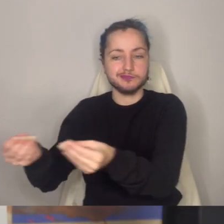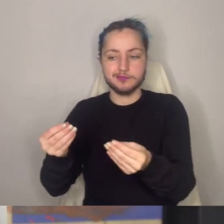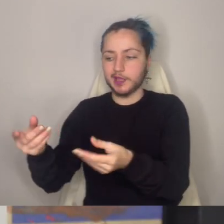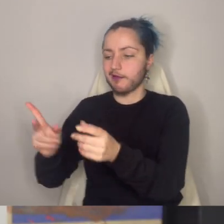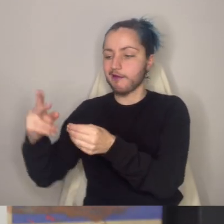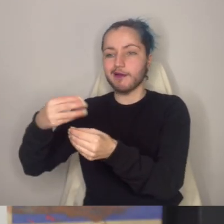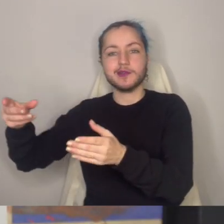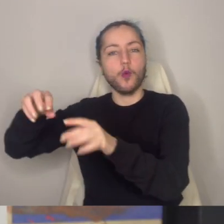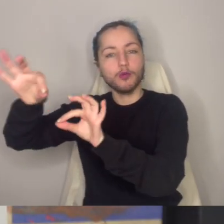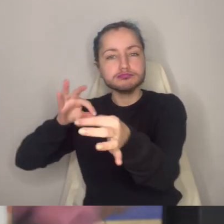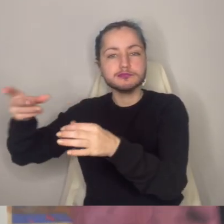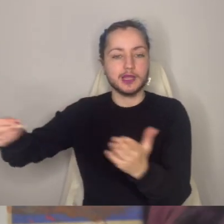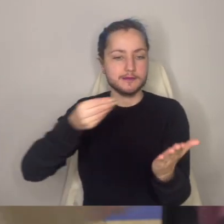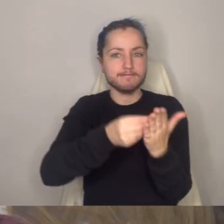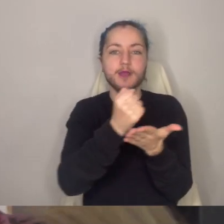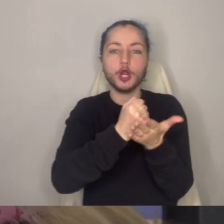So let's get started.